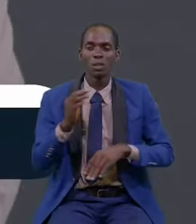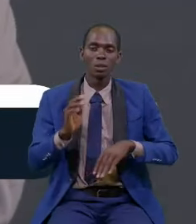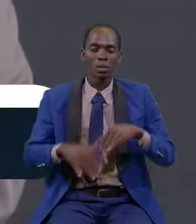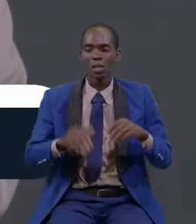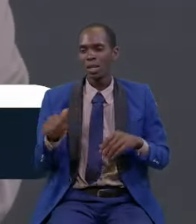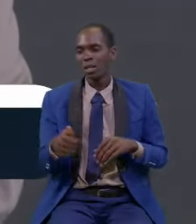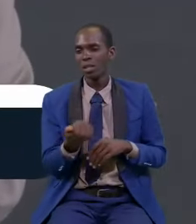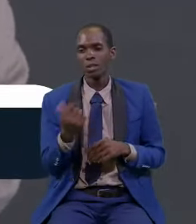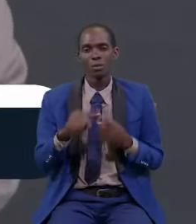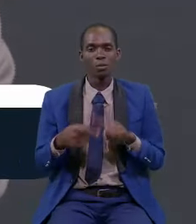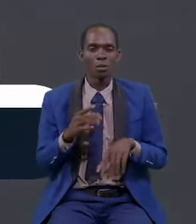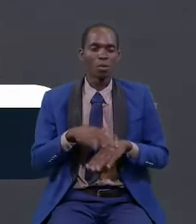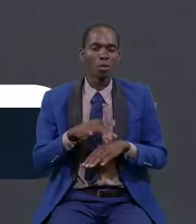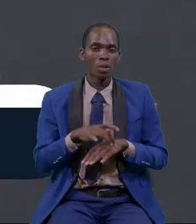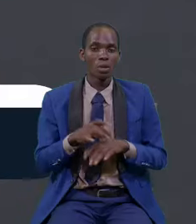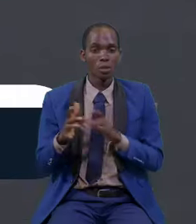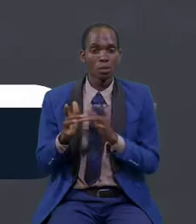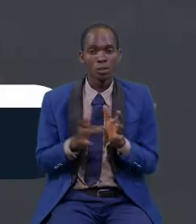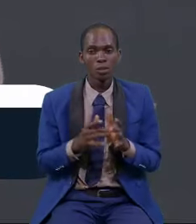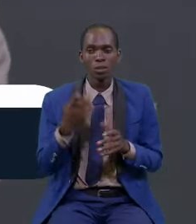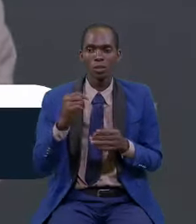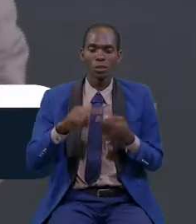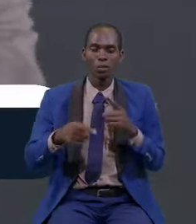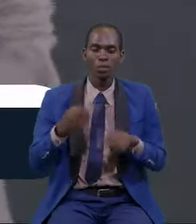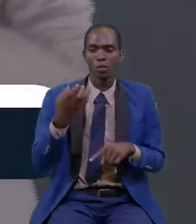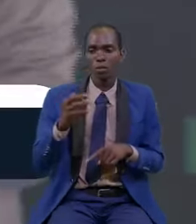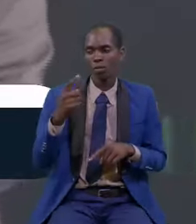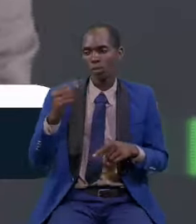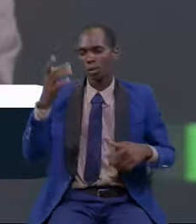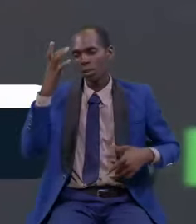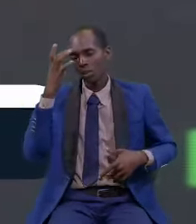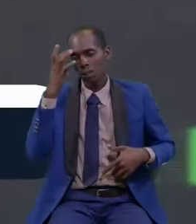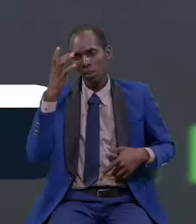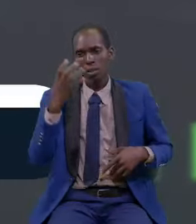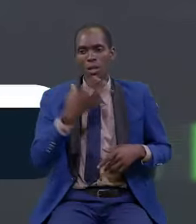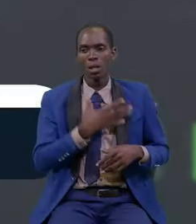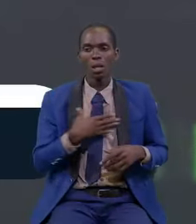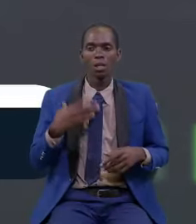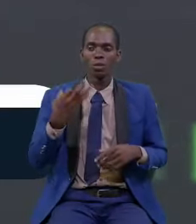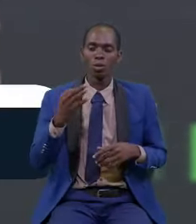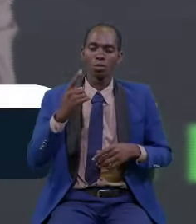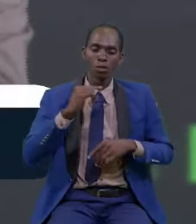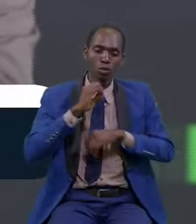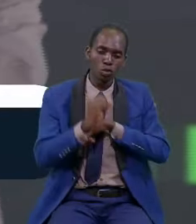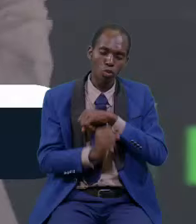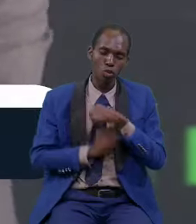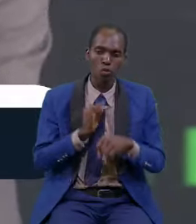the friend of the sick and the suffering. One by one, let's look at number one.